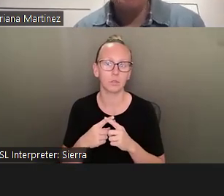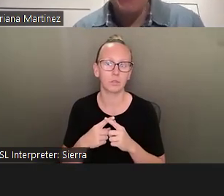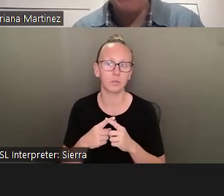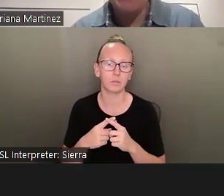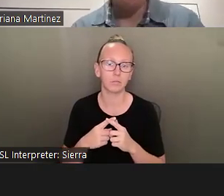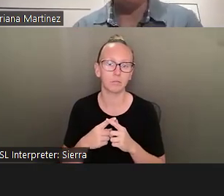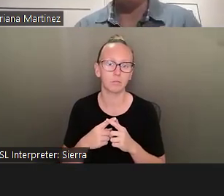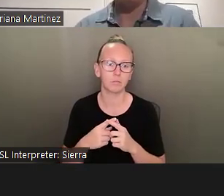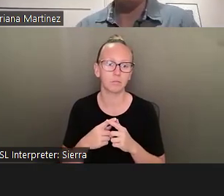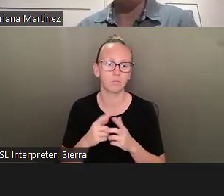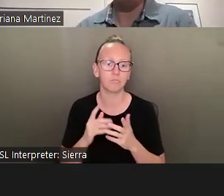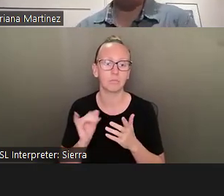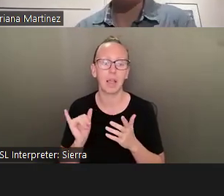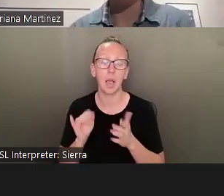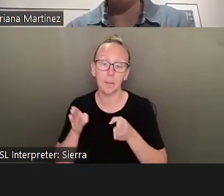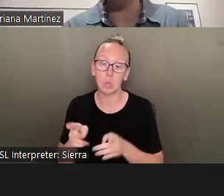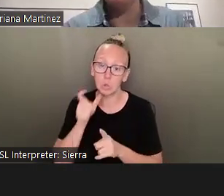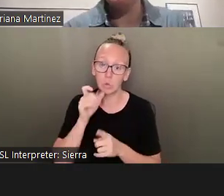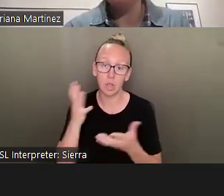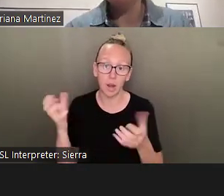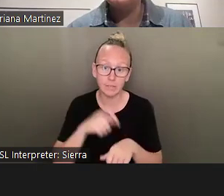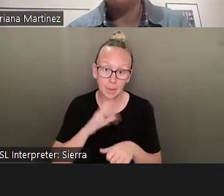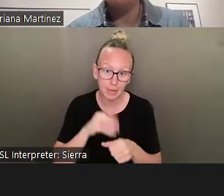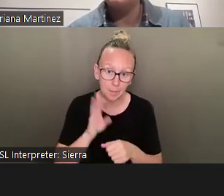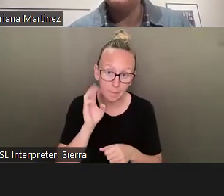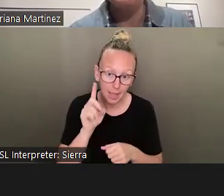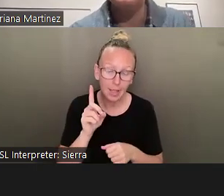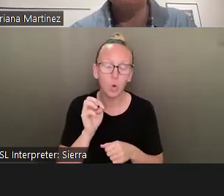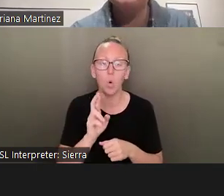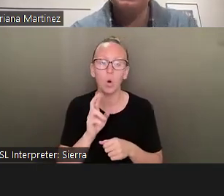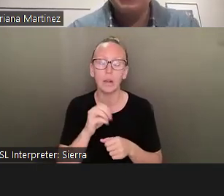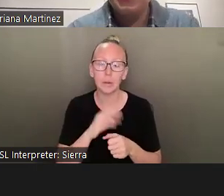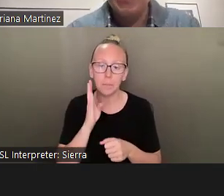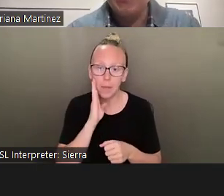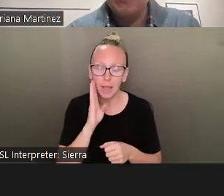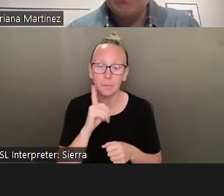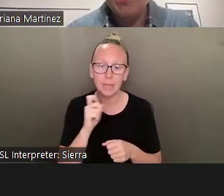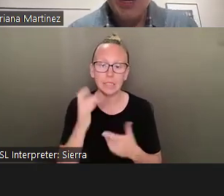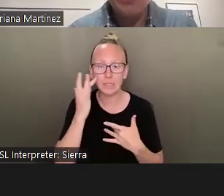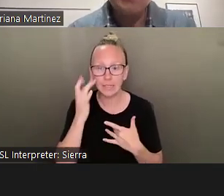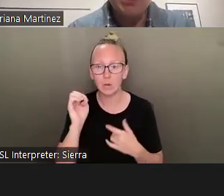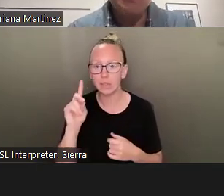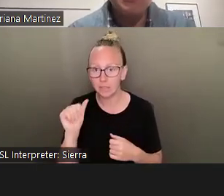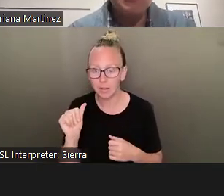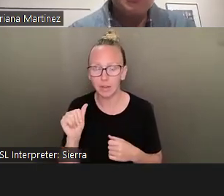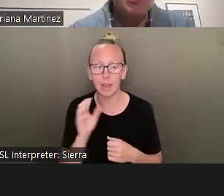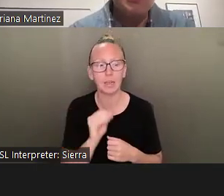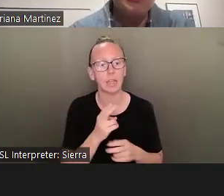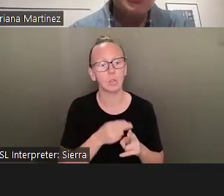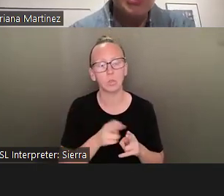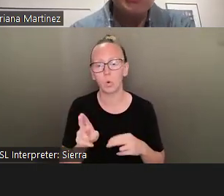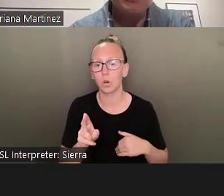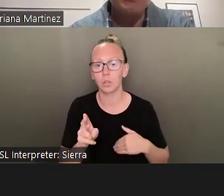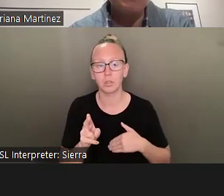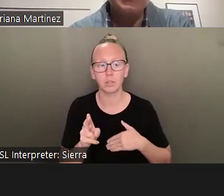time in bed, being a person who spends a lot of time in bed due to sickness or disability. And there's a tiny segment that